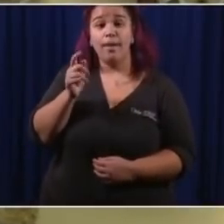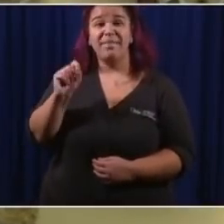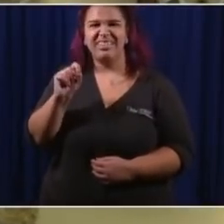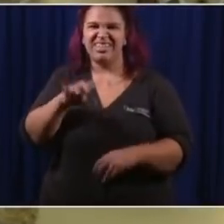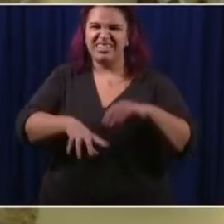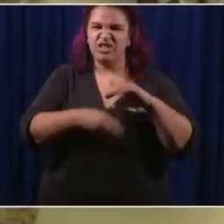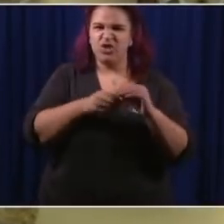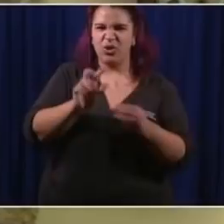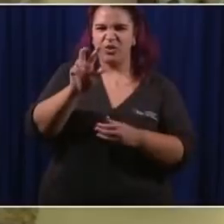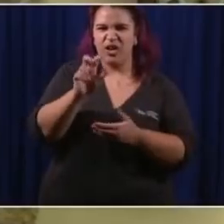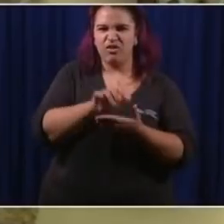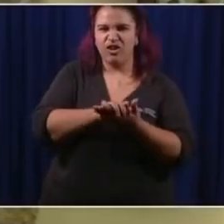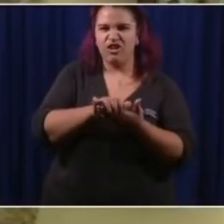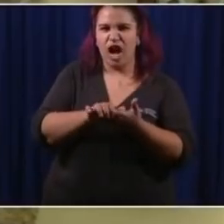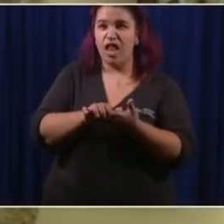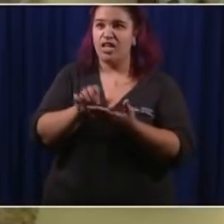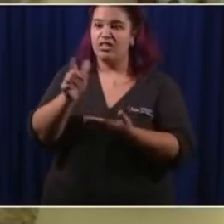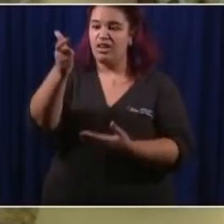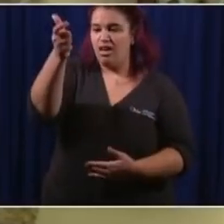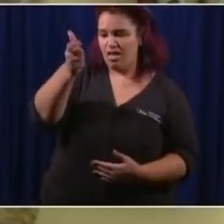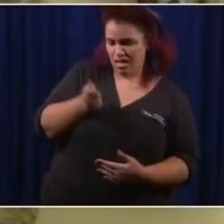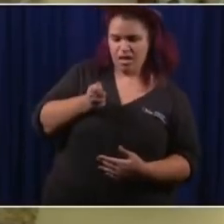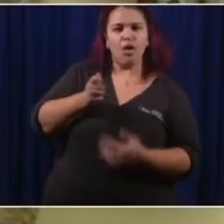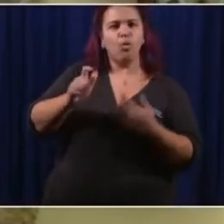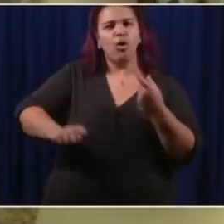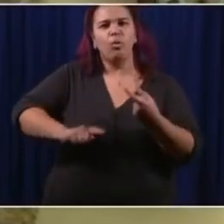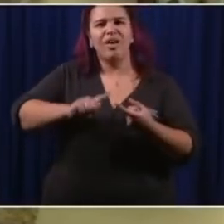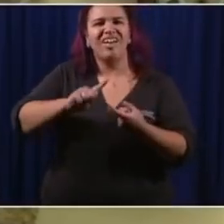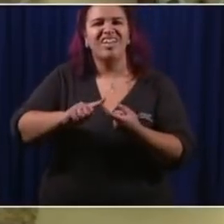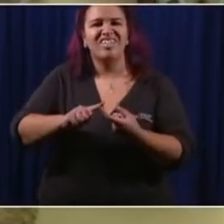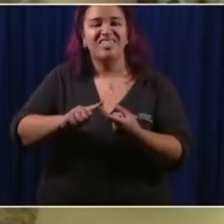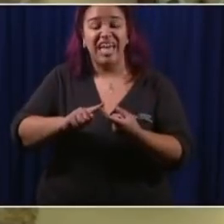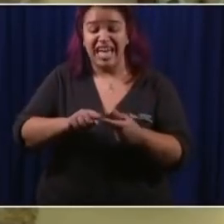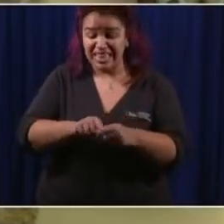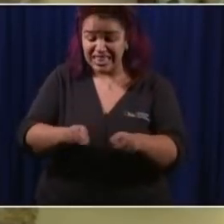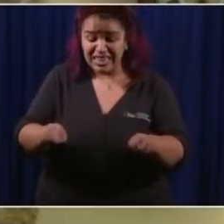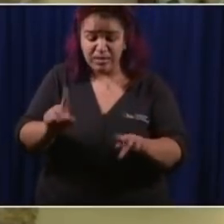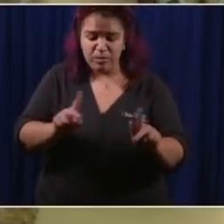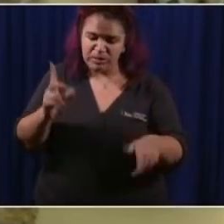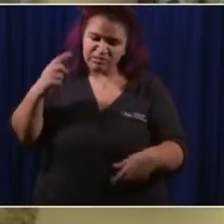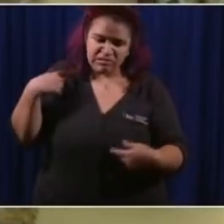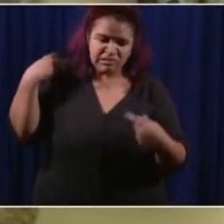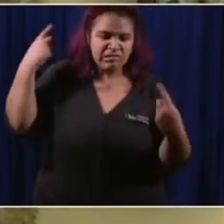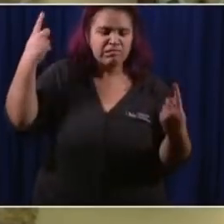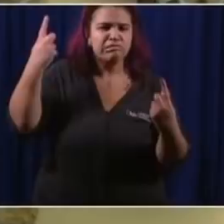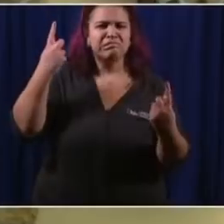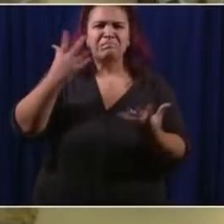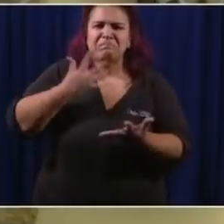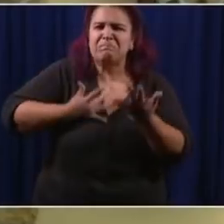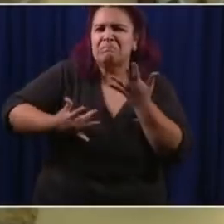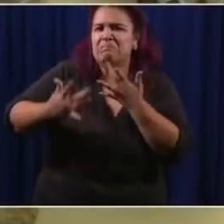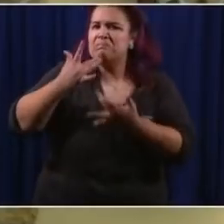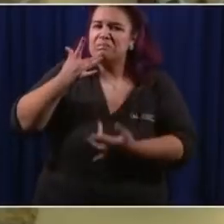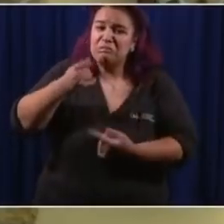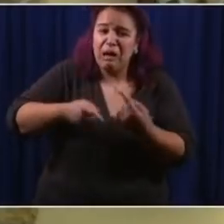it does come, do you think that's going to be enough money for these people who continue to struggle during the pandemic?